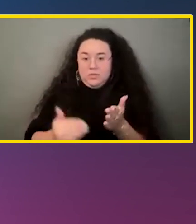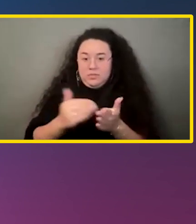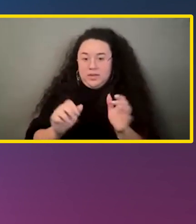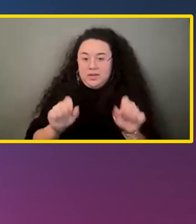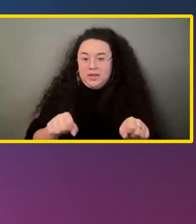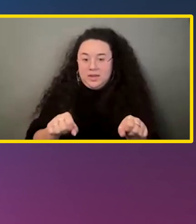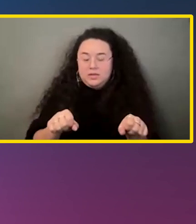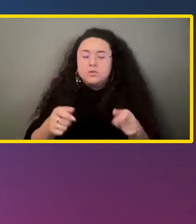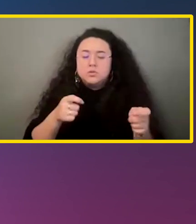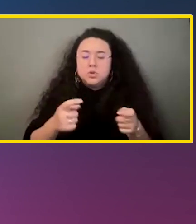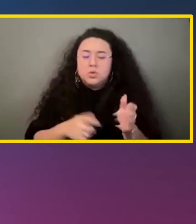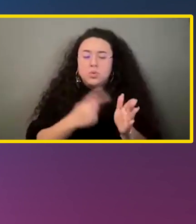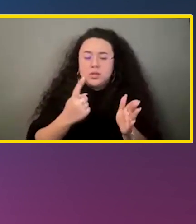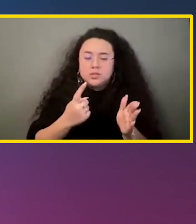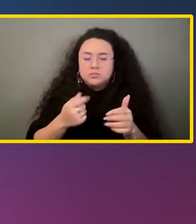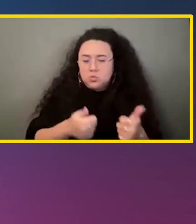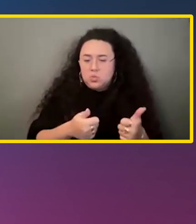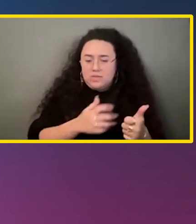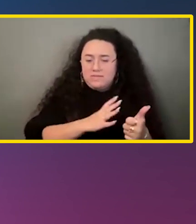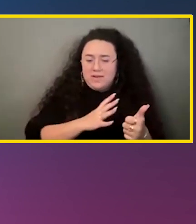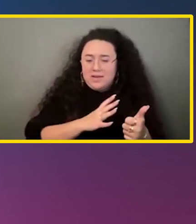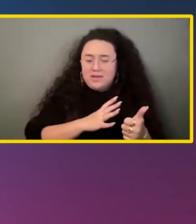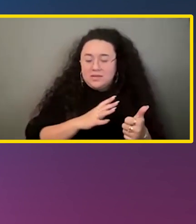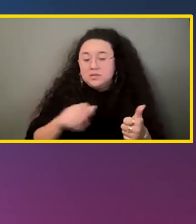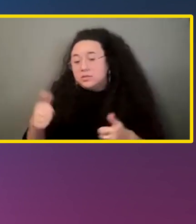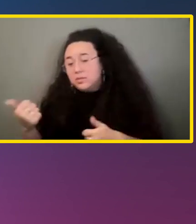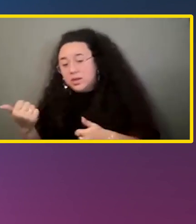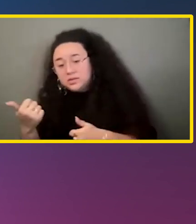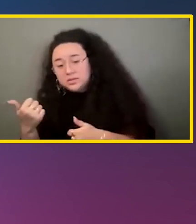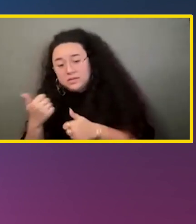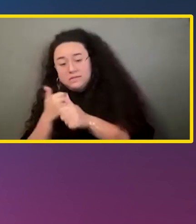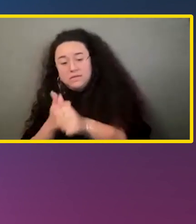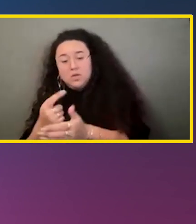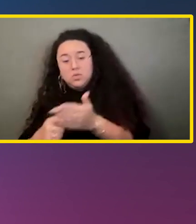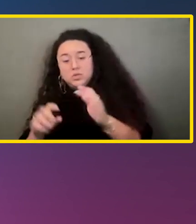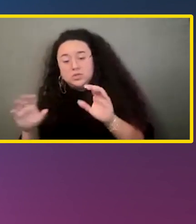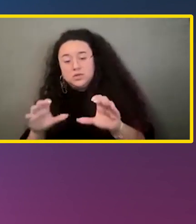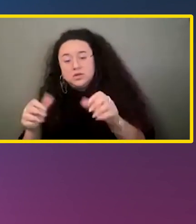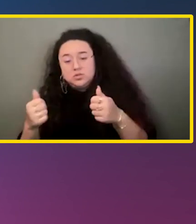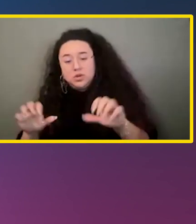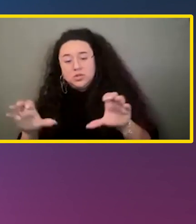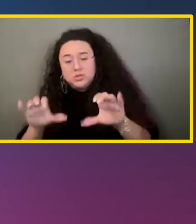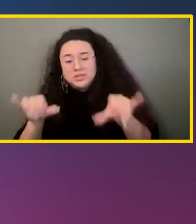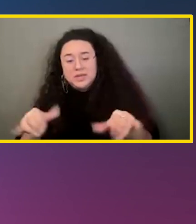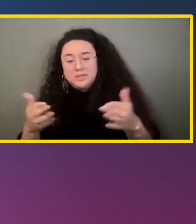So once you control it once, that's cool, that's cool. But can someone else follow what you've done and then try to do the same thing to see if the